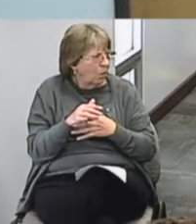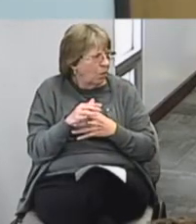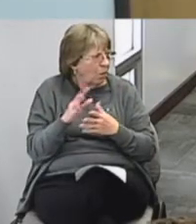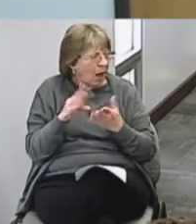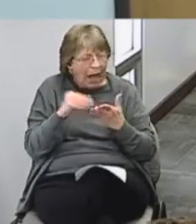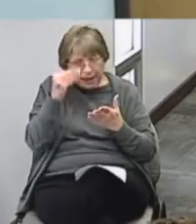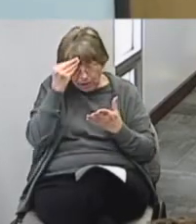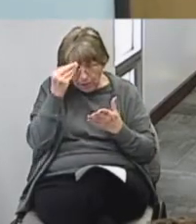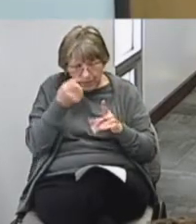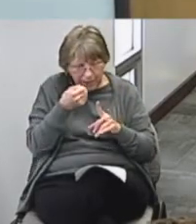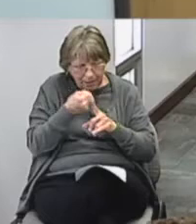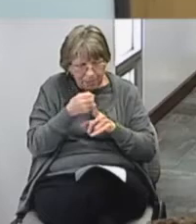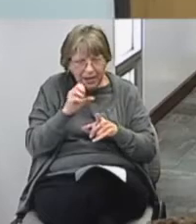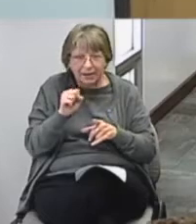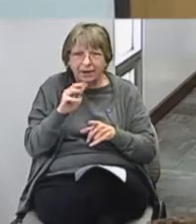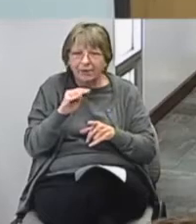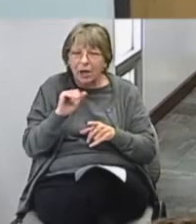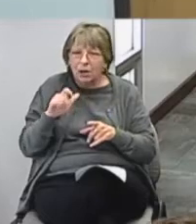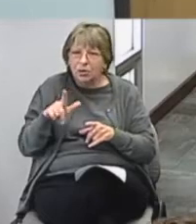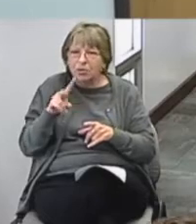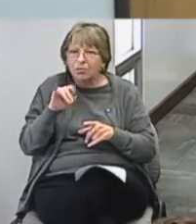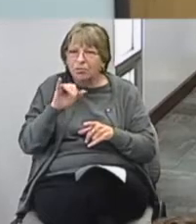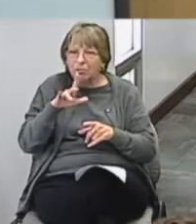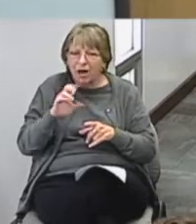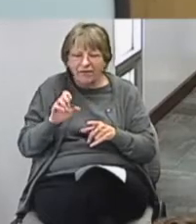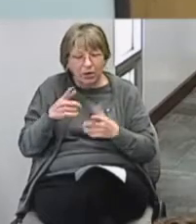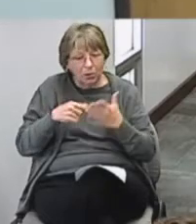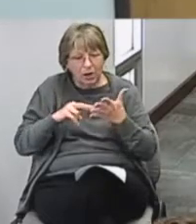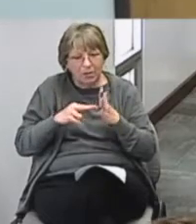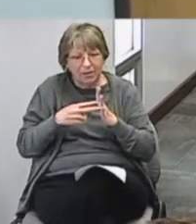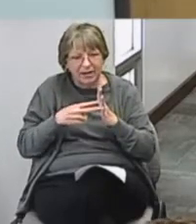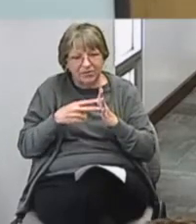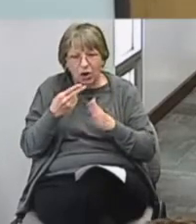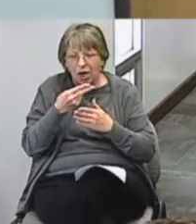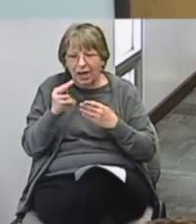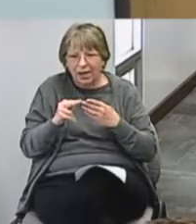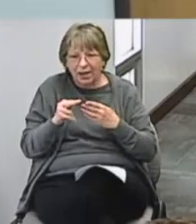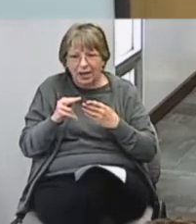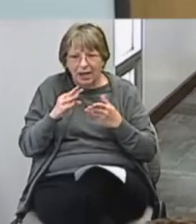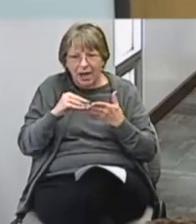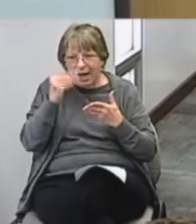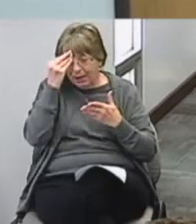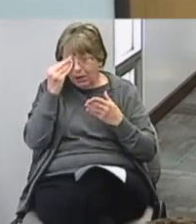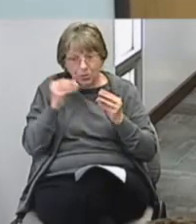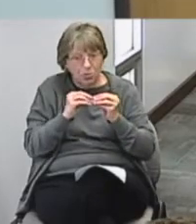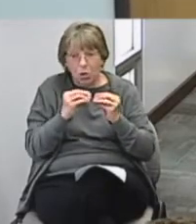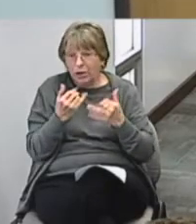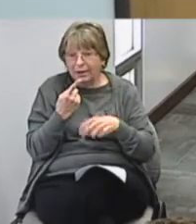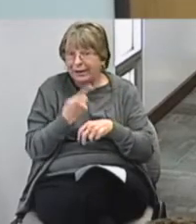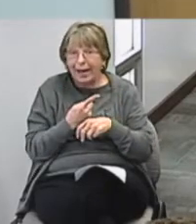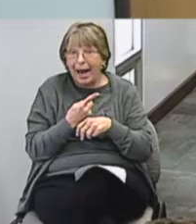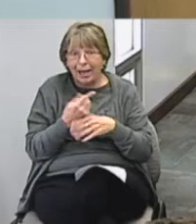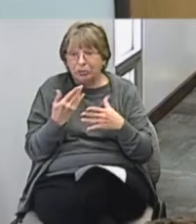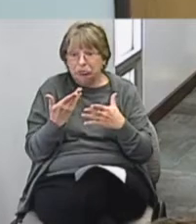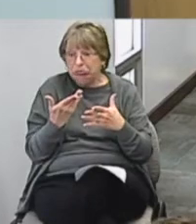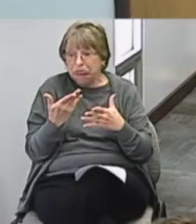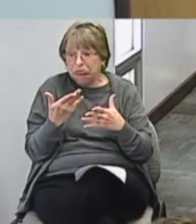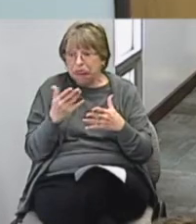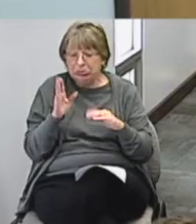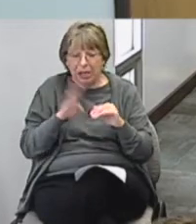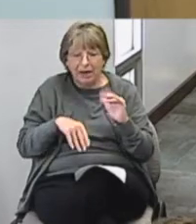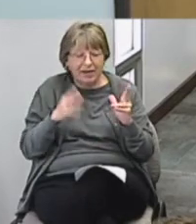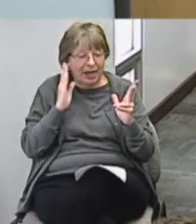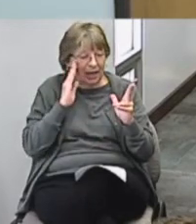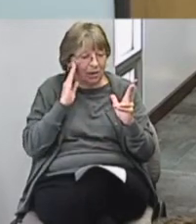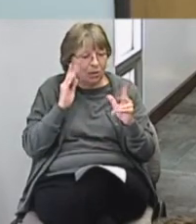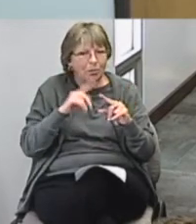of Smallville today and what it has for Hutchinson, I learned more about it today than I ever knew about it before. But I'm saying that I felt like that Chet